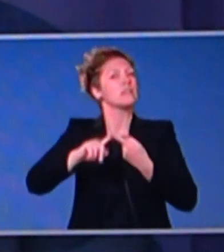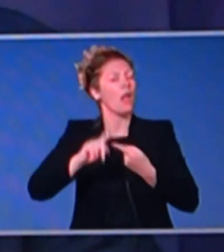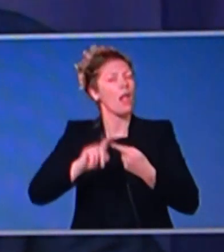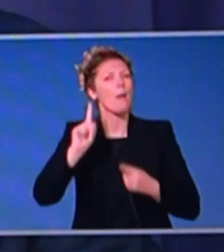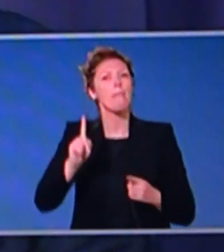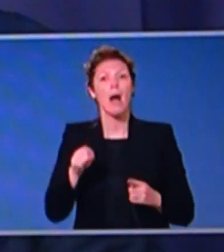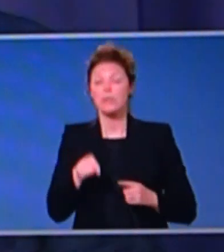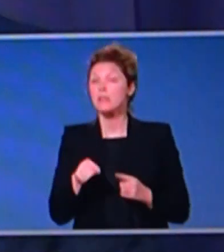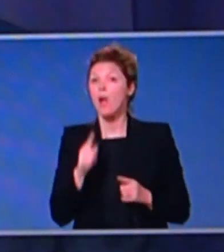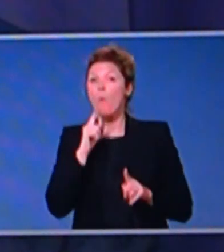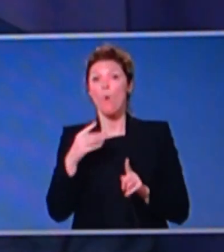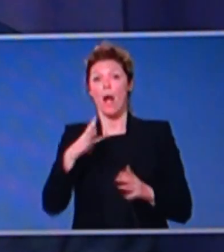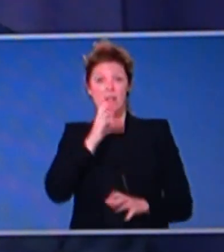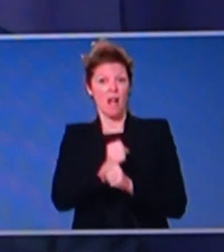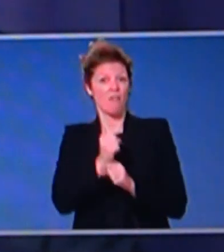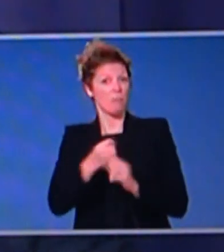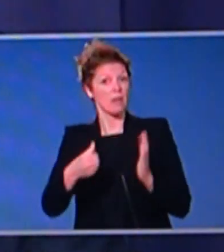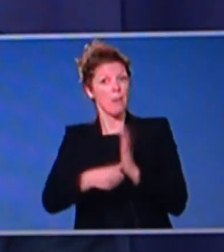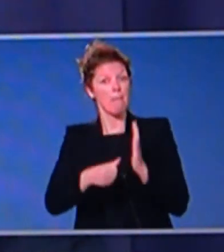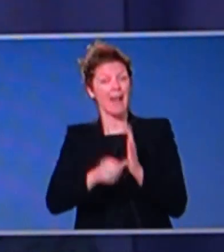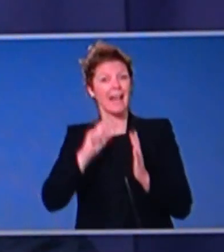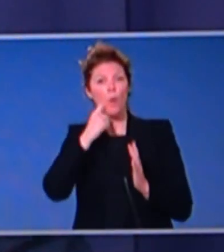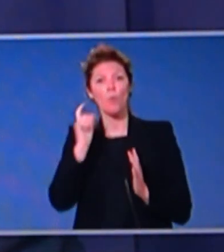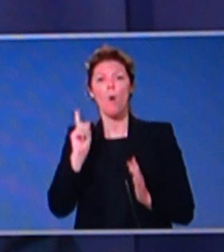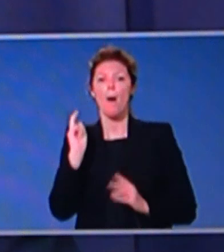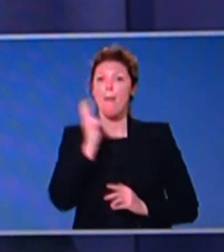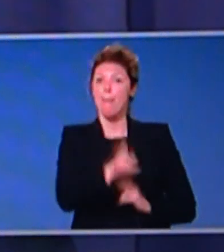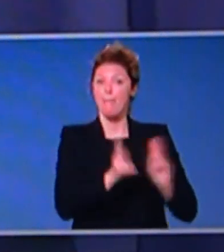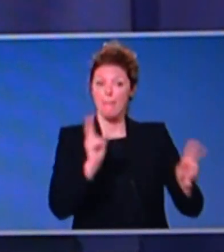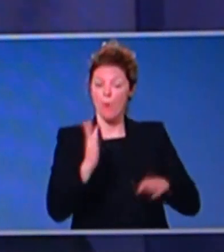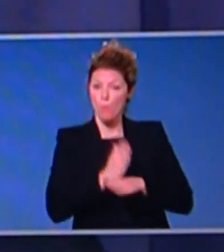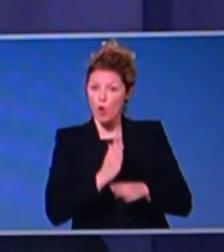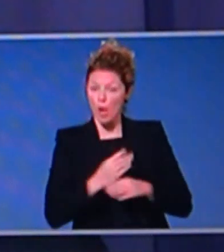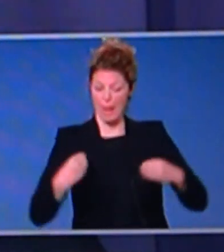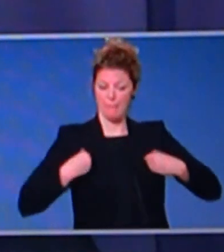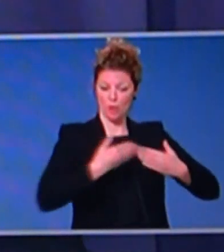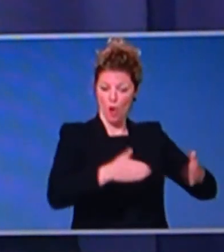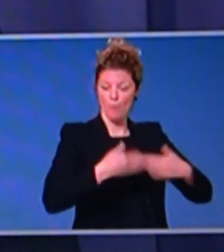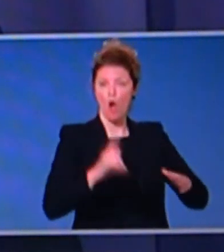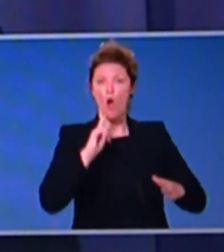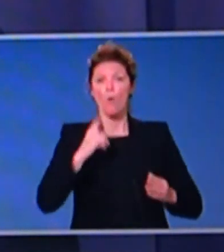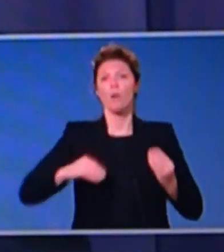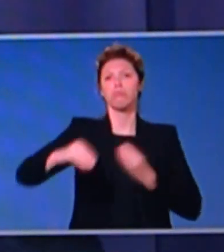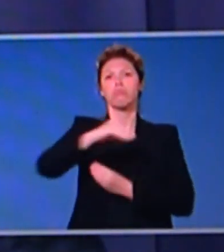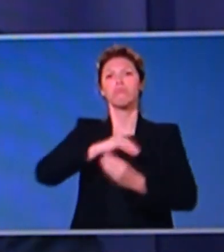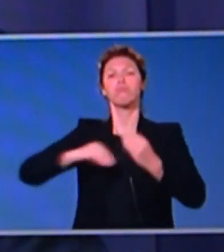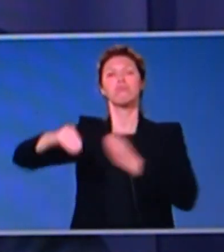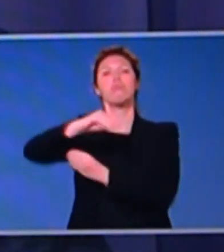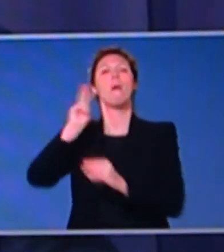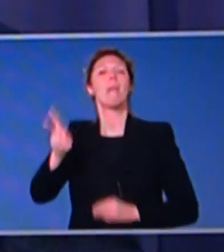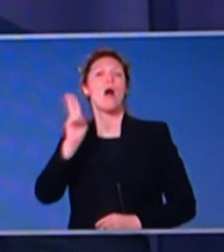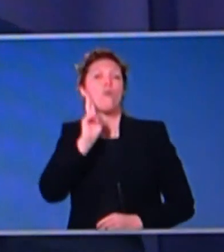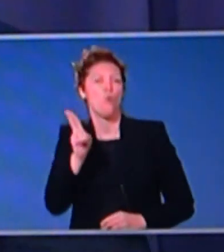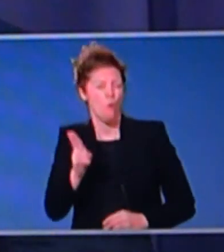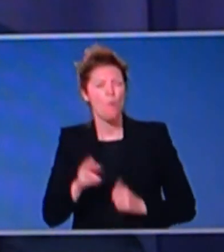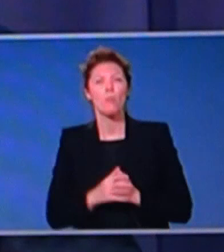budget will be restored by our economy growing. And that's why as we move towards the budget scheduled for October this year, then we'll be